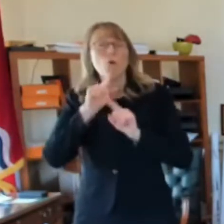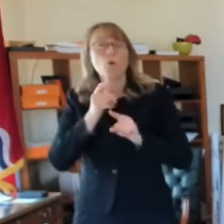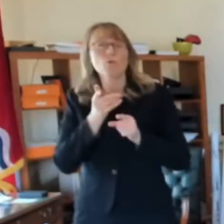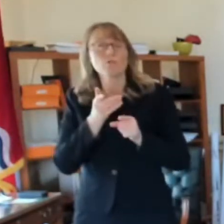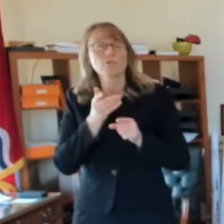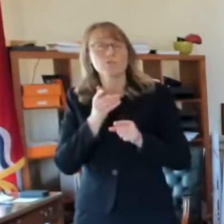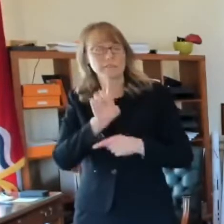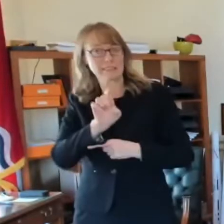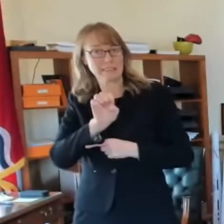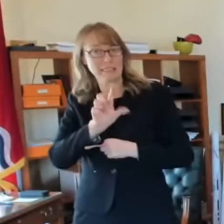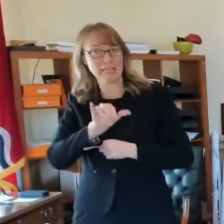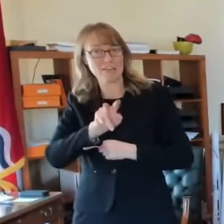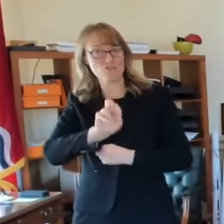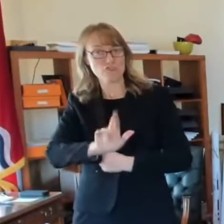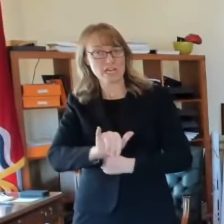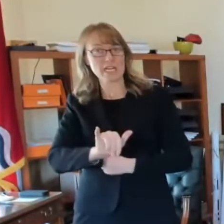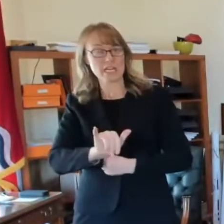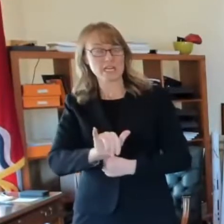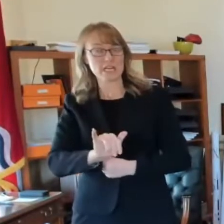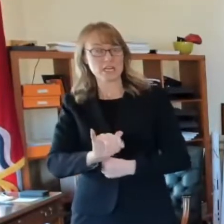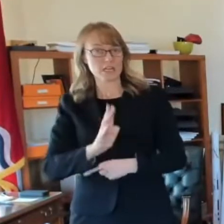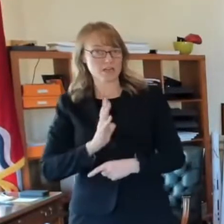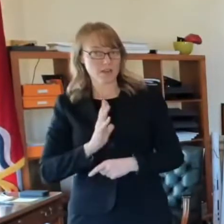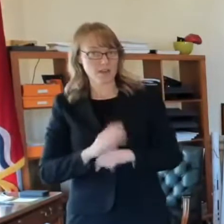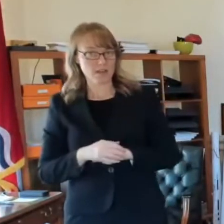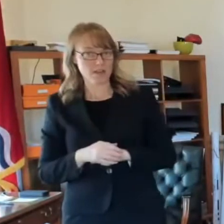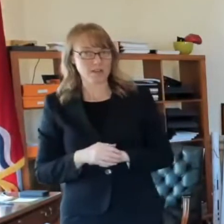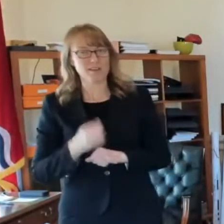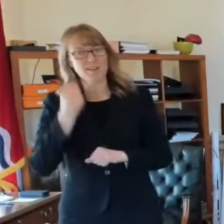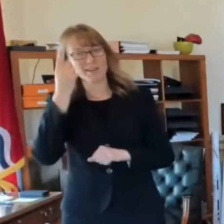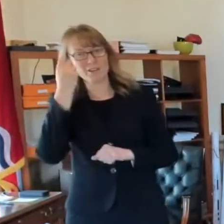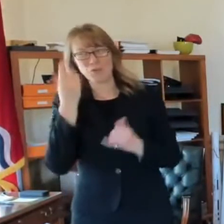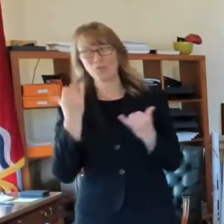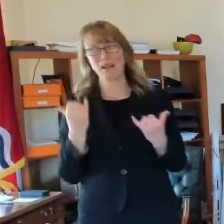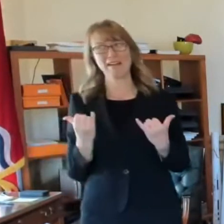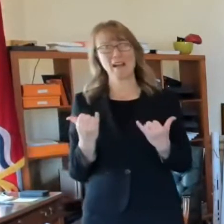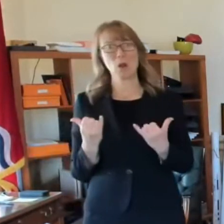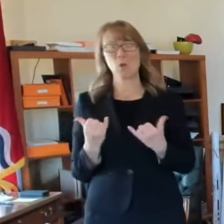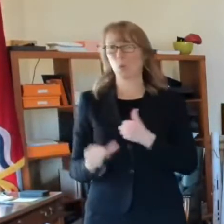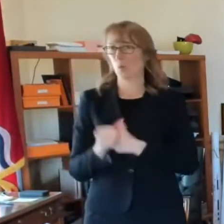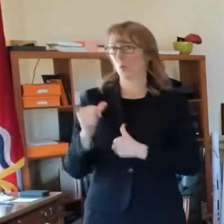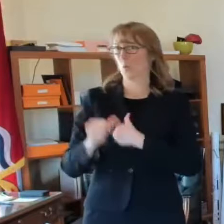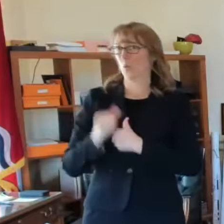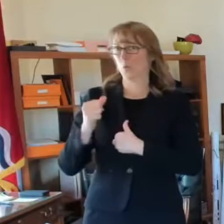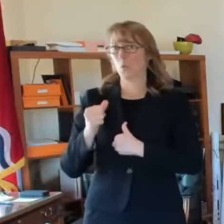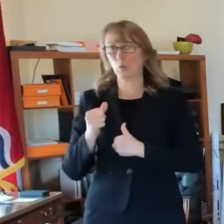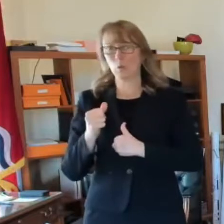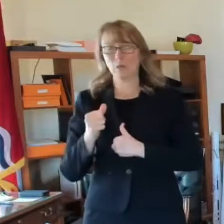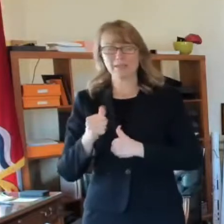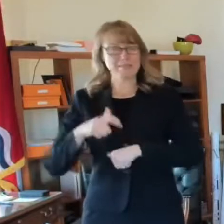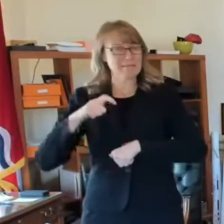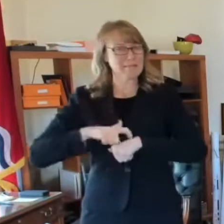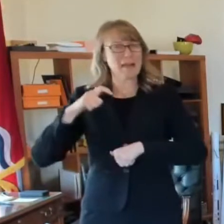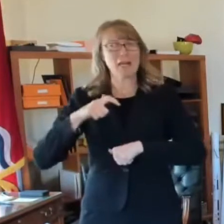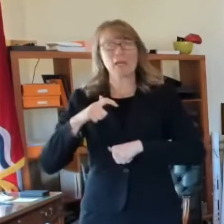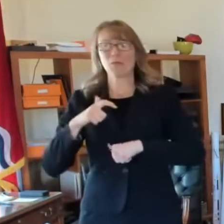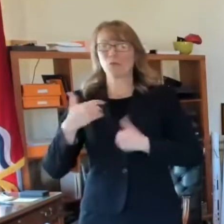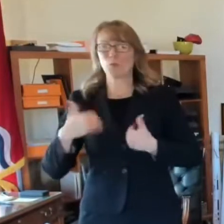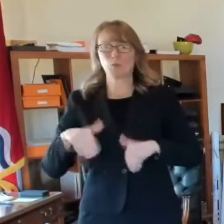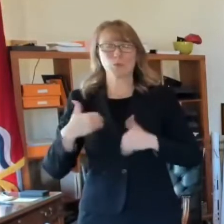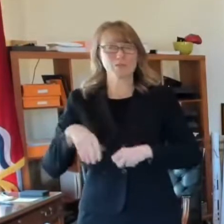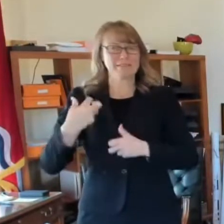Understand that these are really very vulnerable times for these businesses, and they're doing all they can to